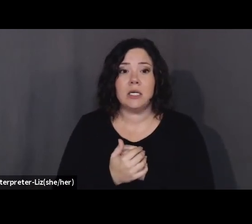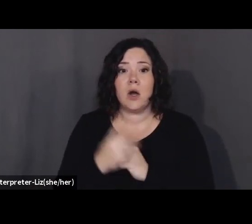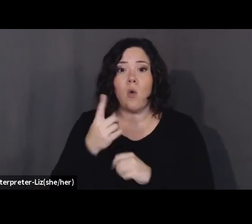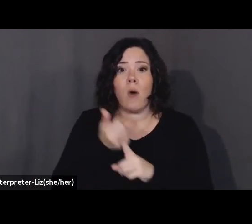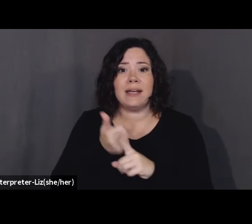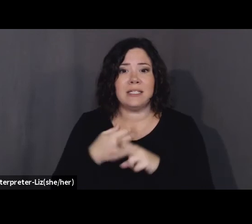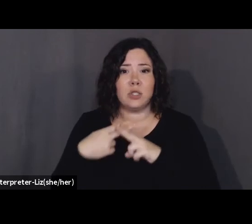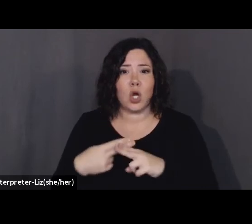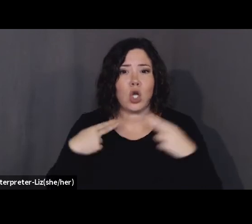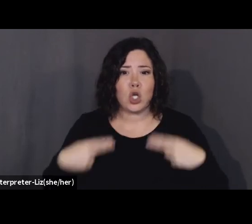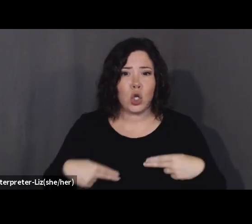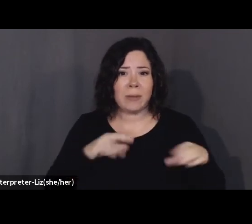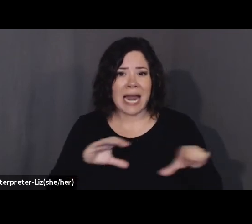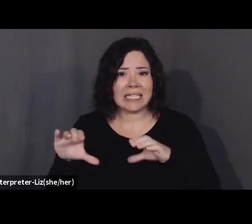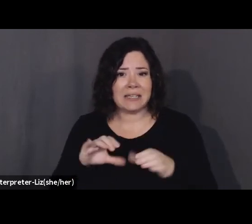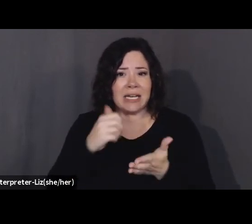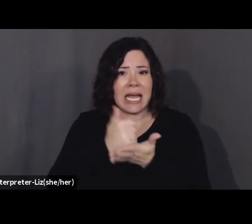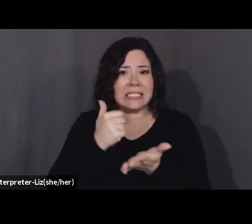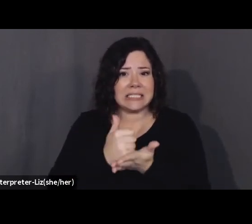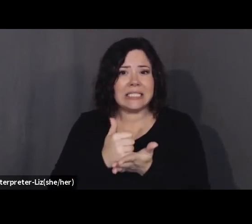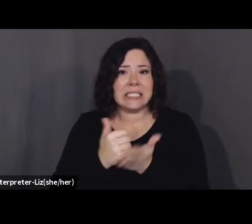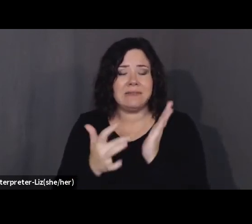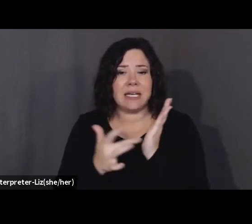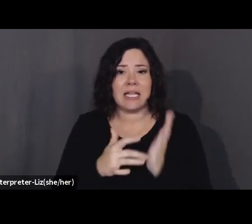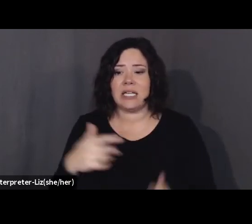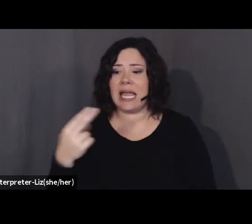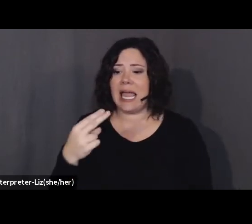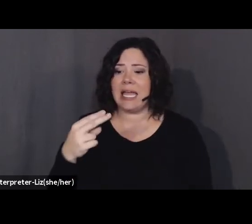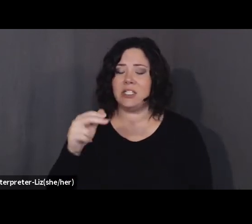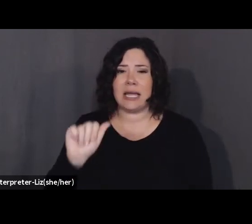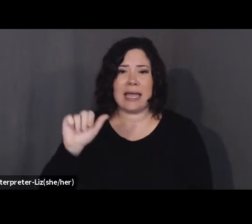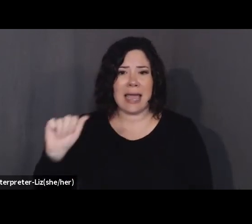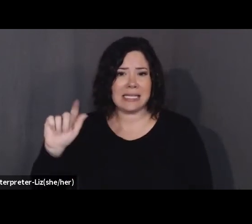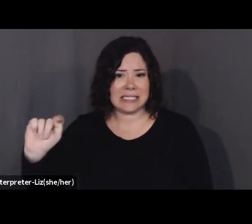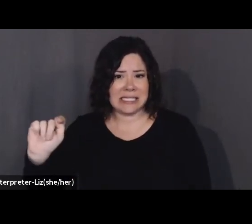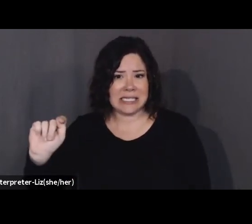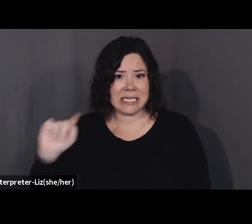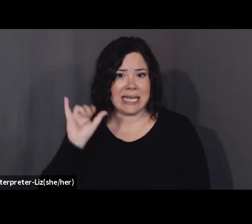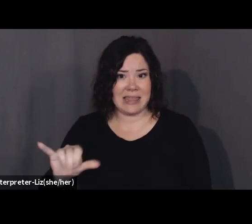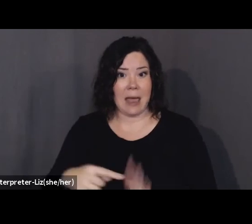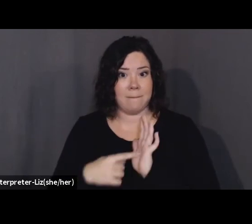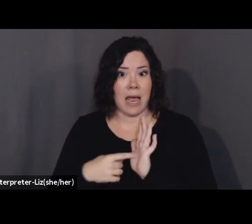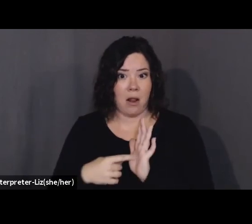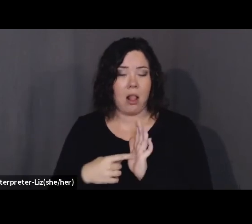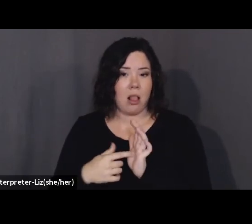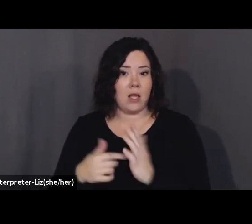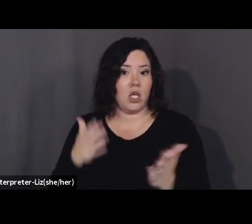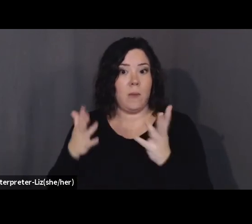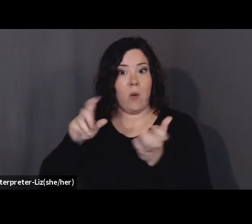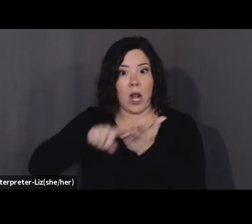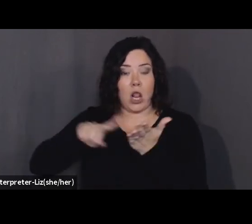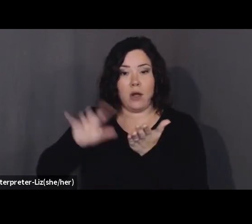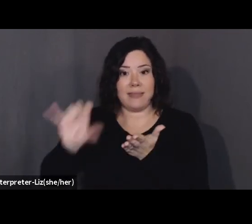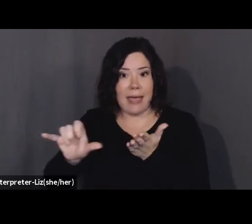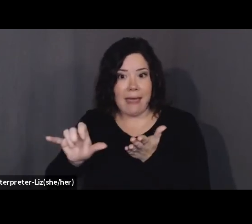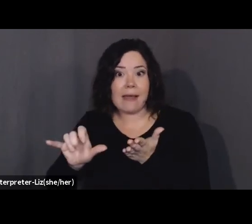activity assistive technology, or HAAT, H-A-A-T model. You might want to look that up a little bit and find some